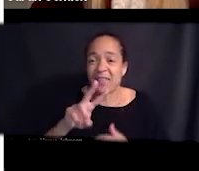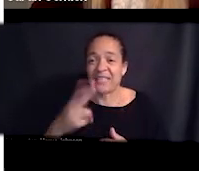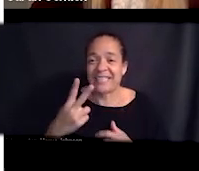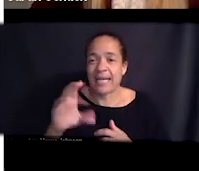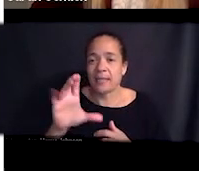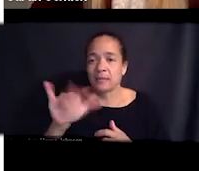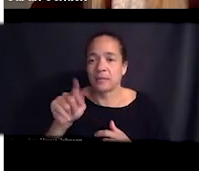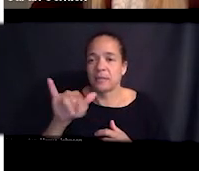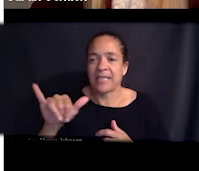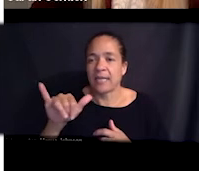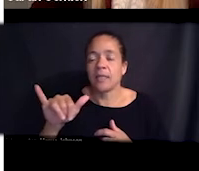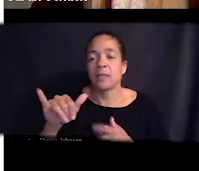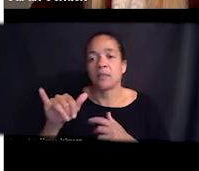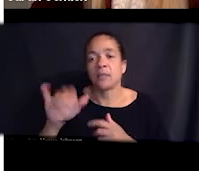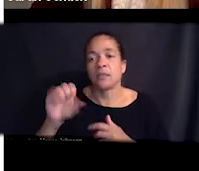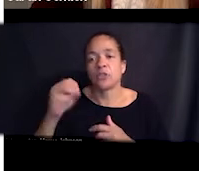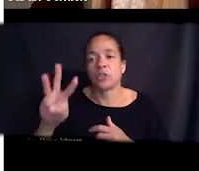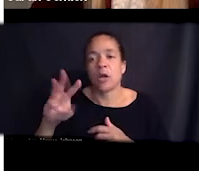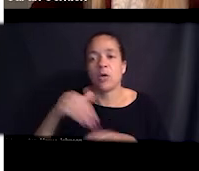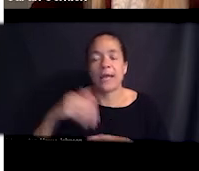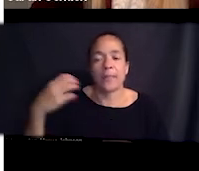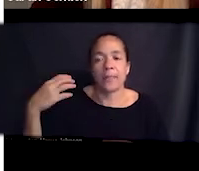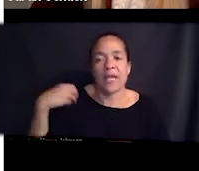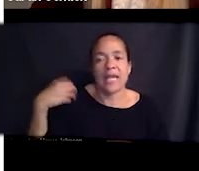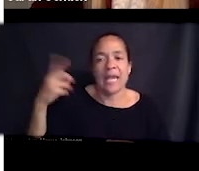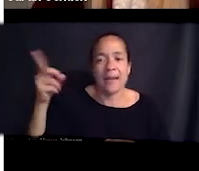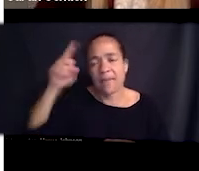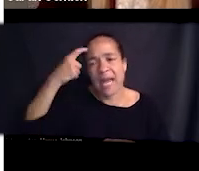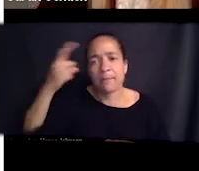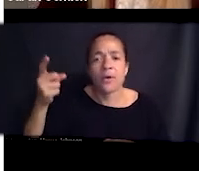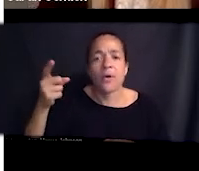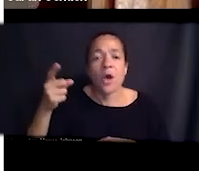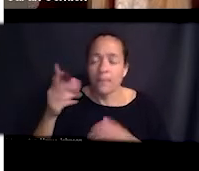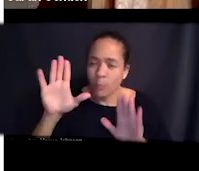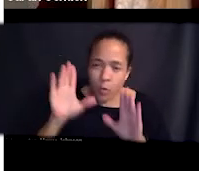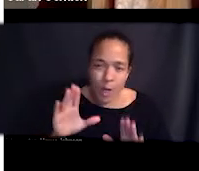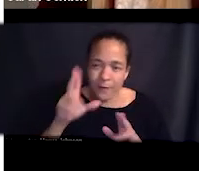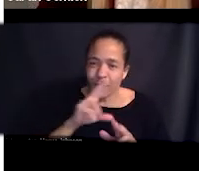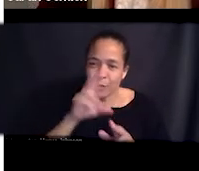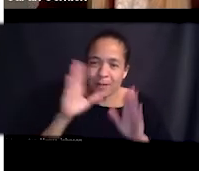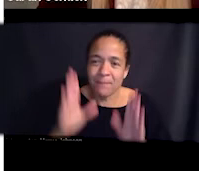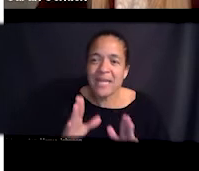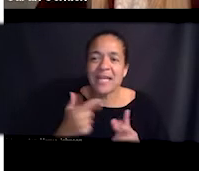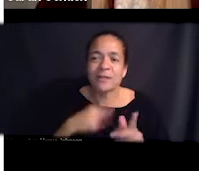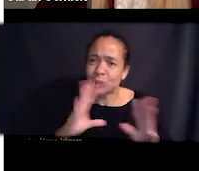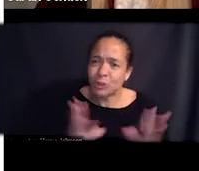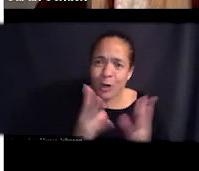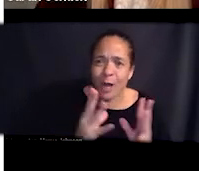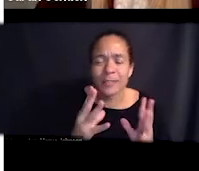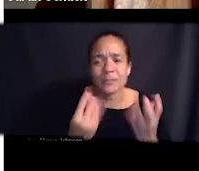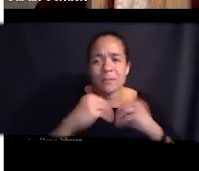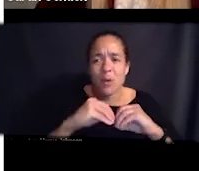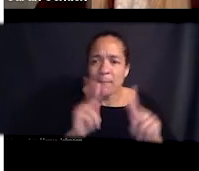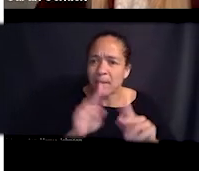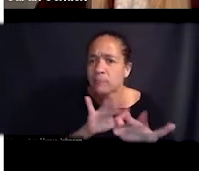show at the Capitol, a lot of great comedians there. Need to get some more people out to the shows, but definitely great